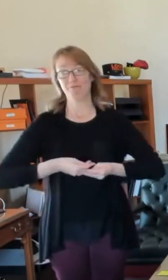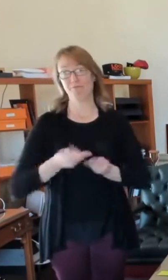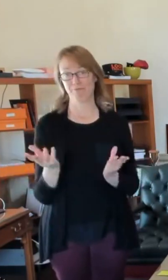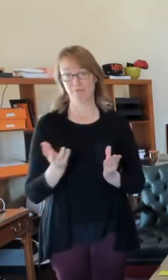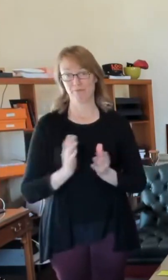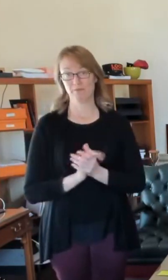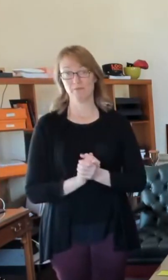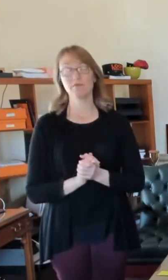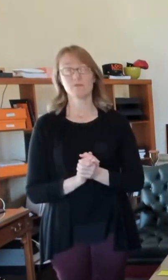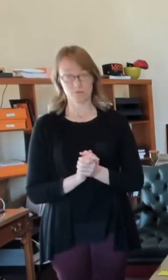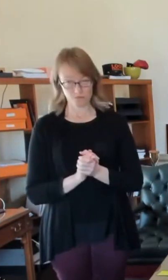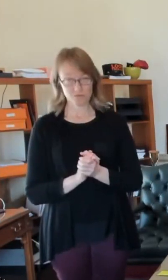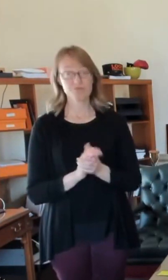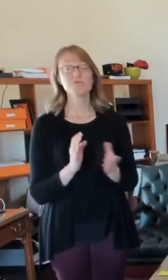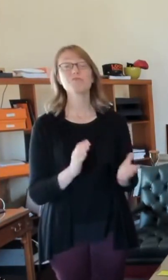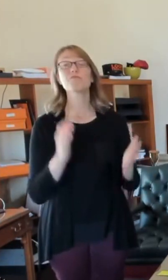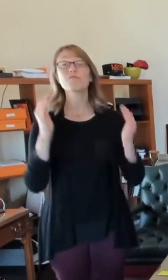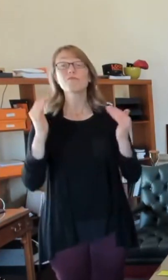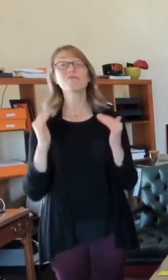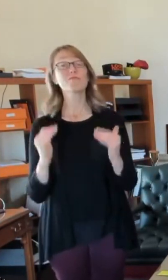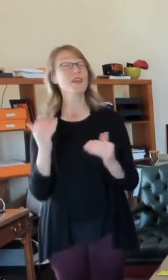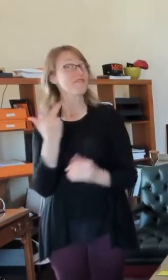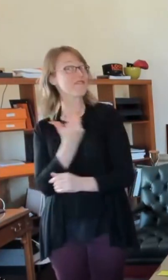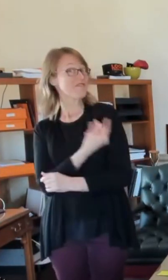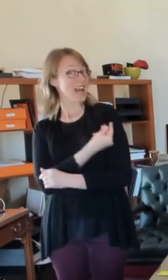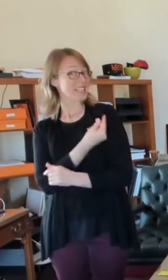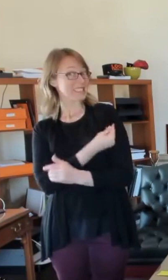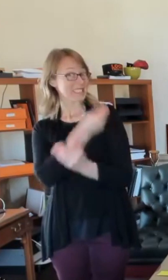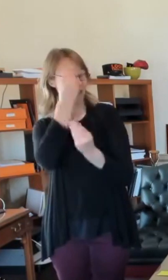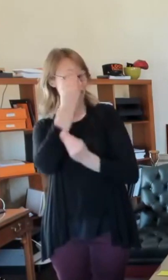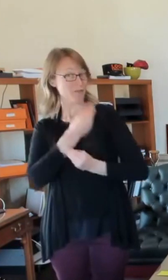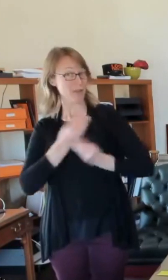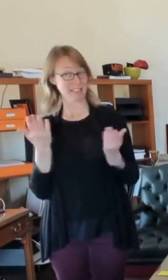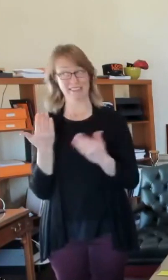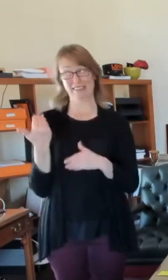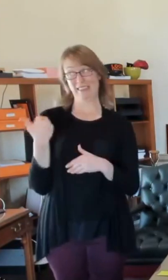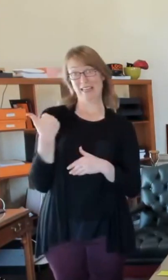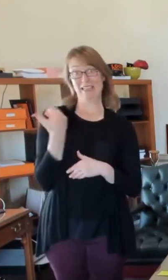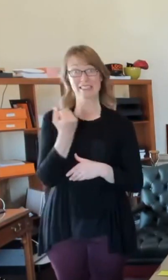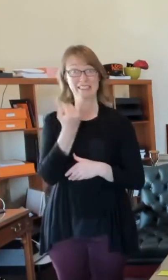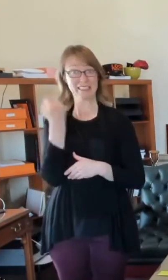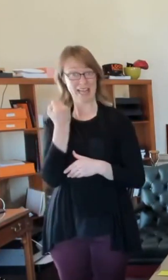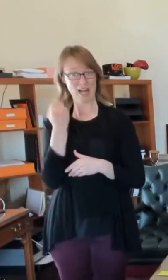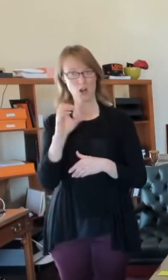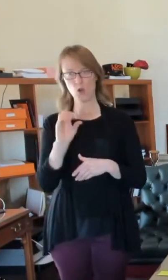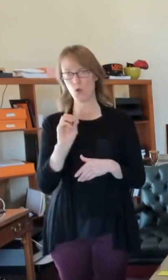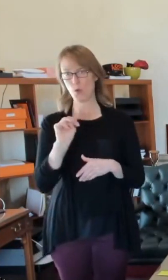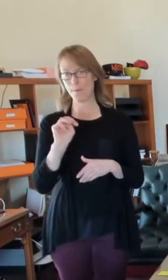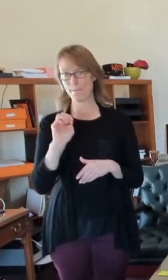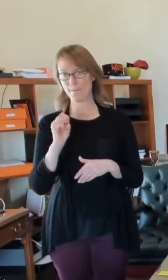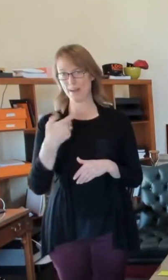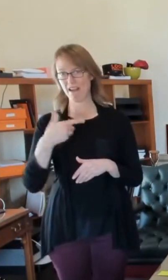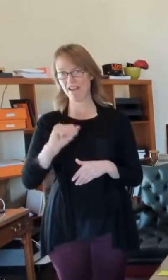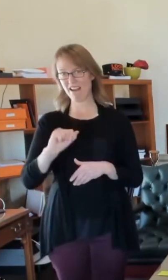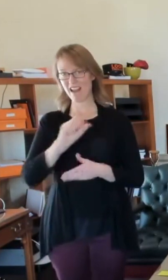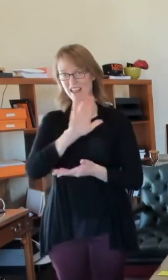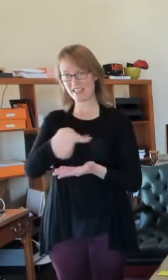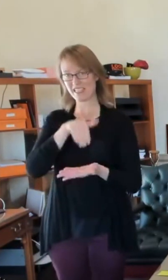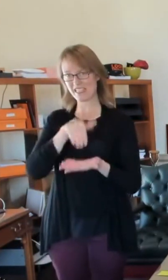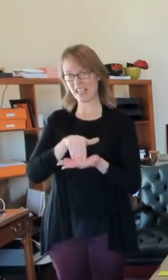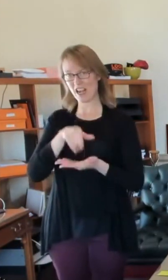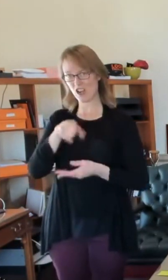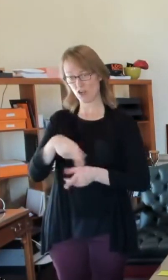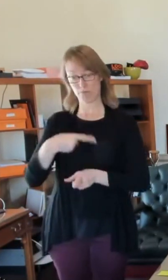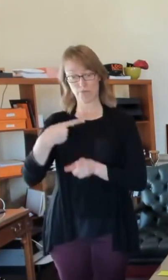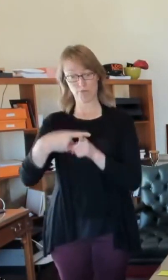regard to vaccines, we had a very successful event on Saturday at the Omega Center, which is at Goodfellow and